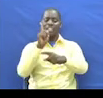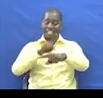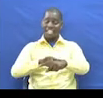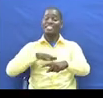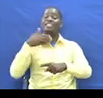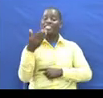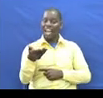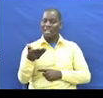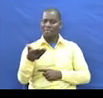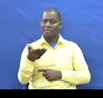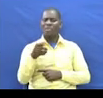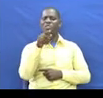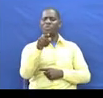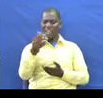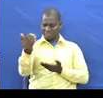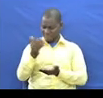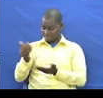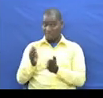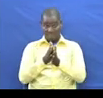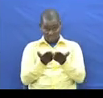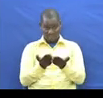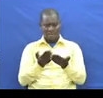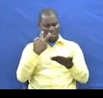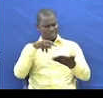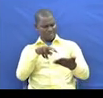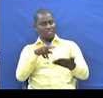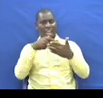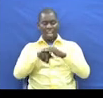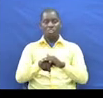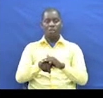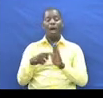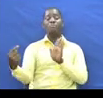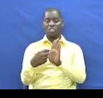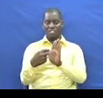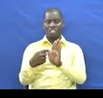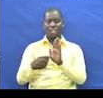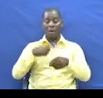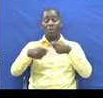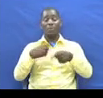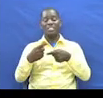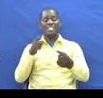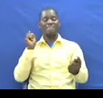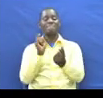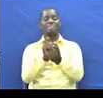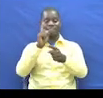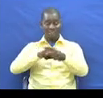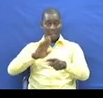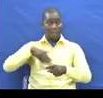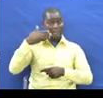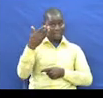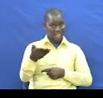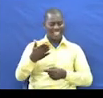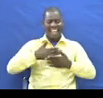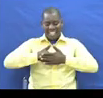my hope that when we meet next time, you will have already attempted these questions and you will be in a position of